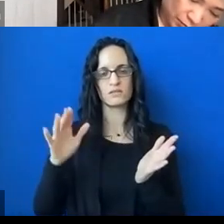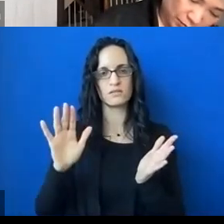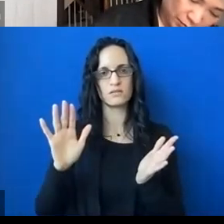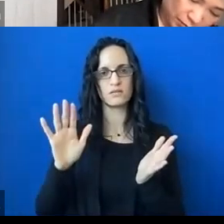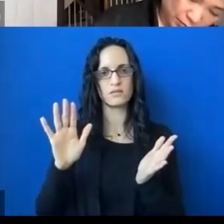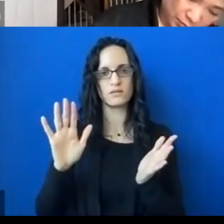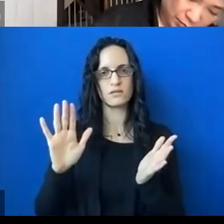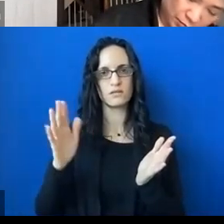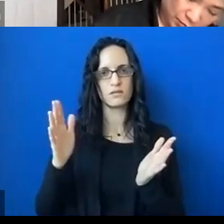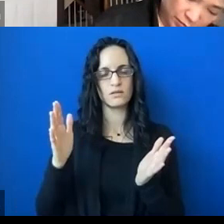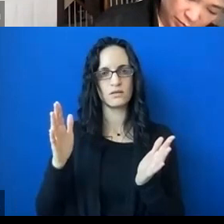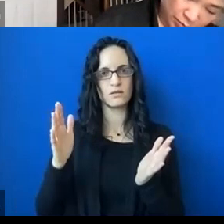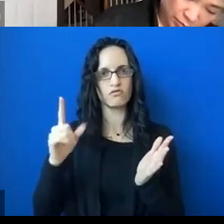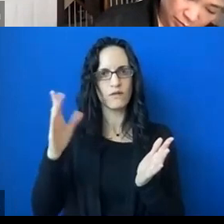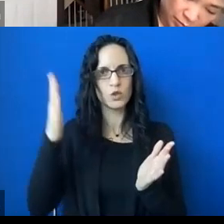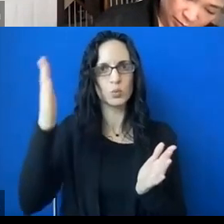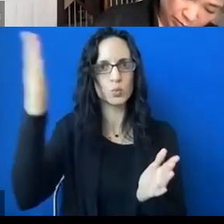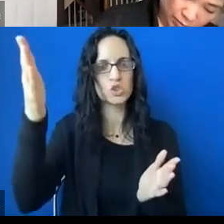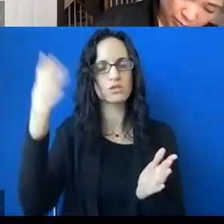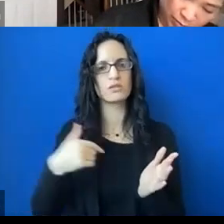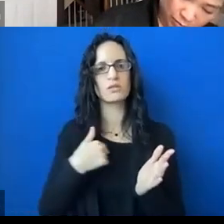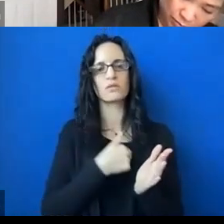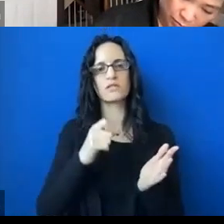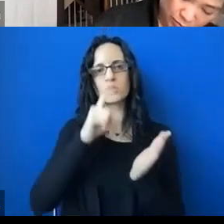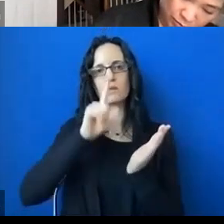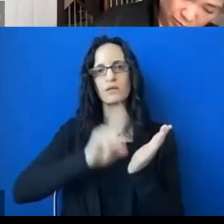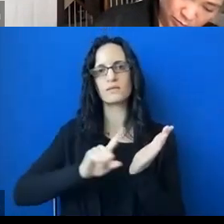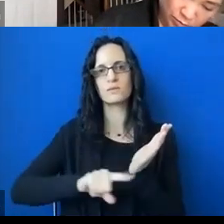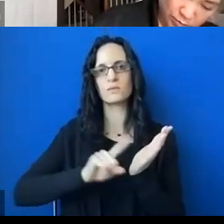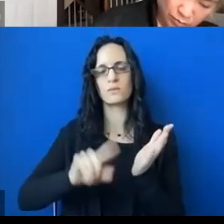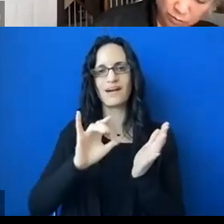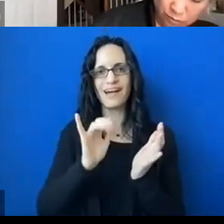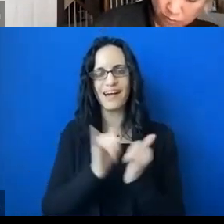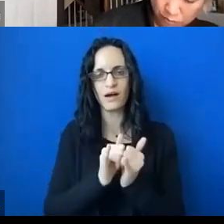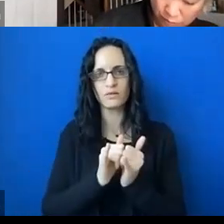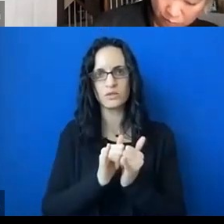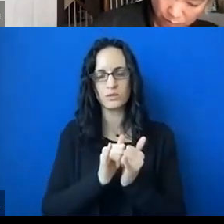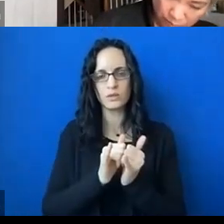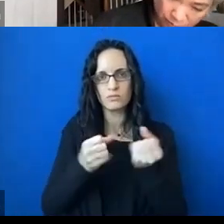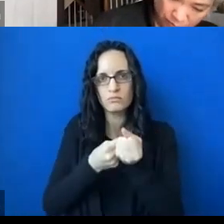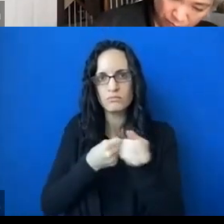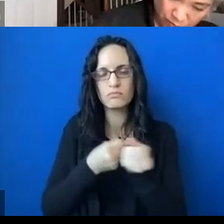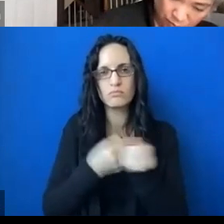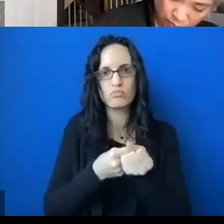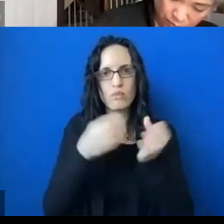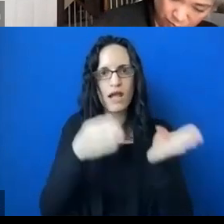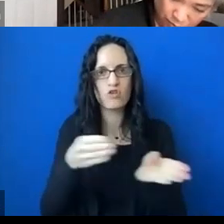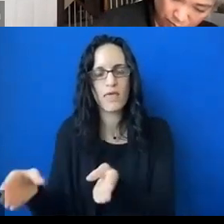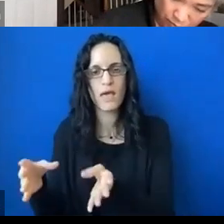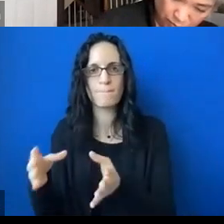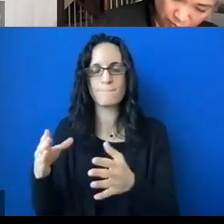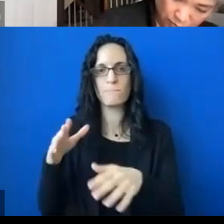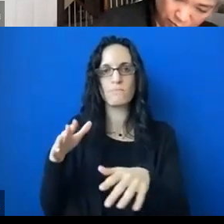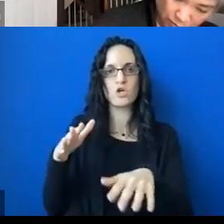the future, we should look into how to prepare them in the elementary school